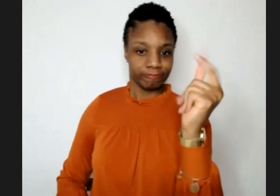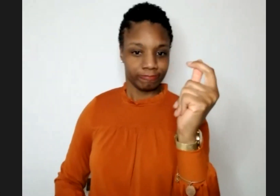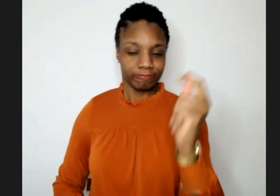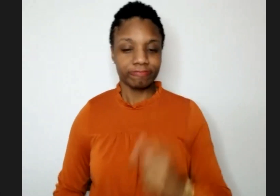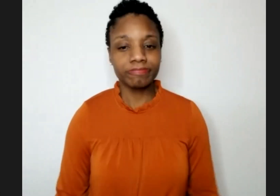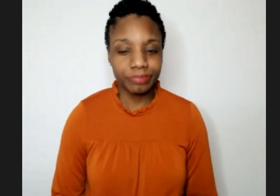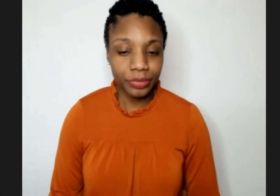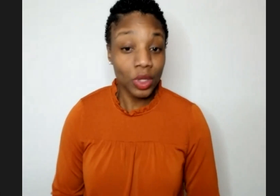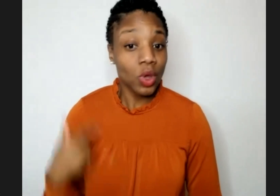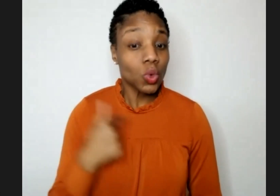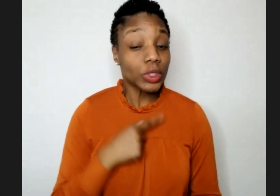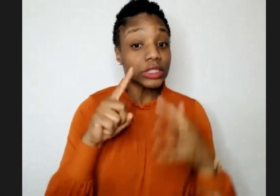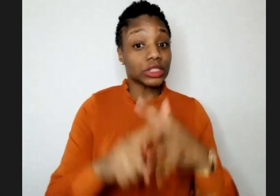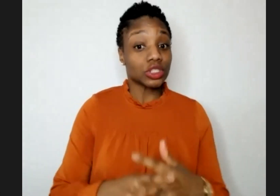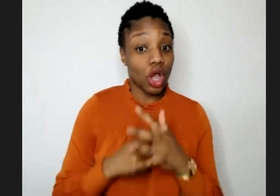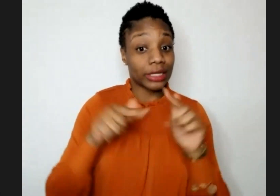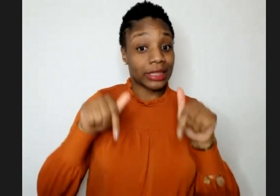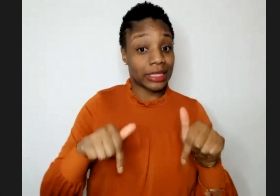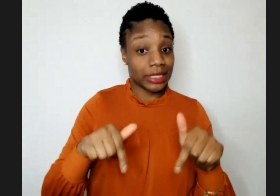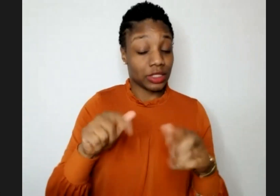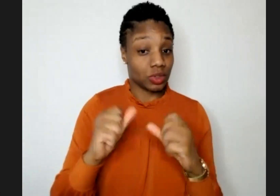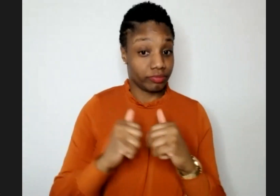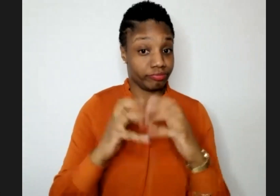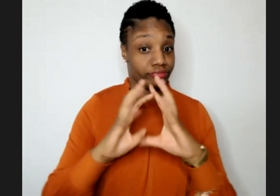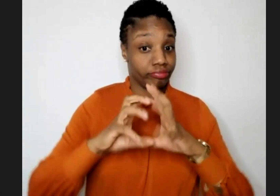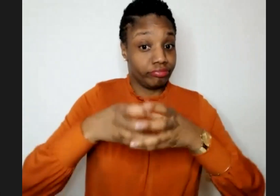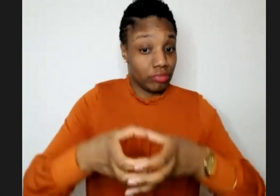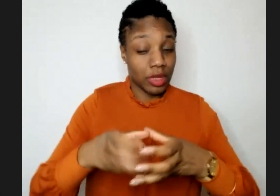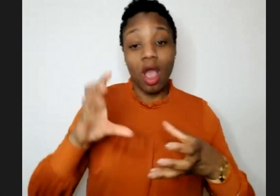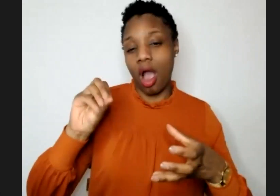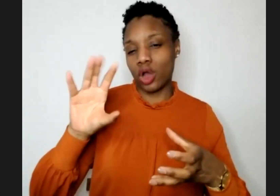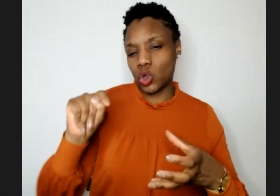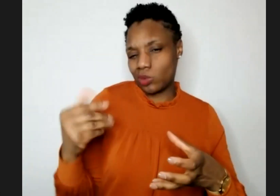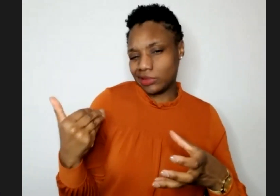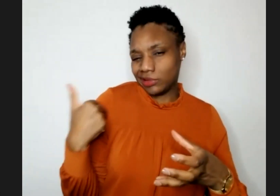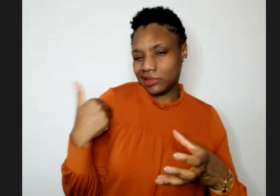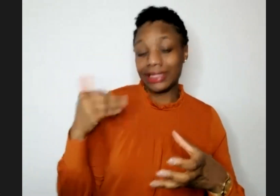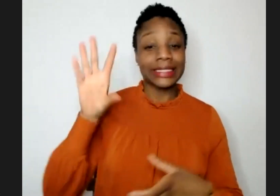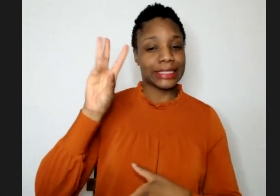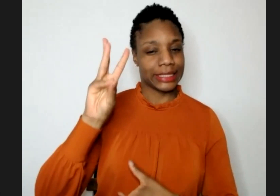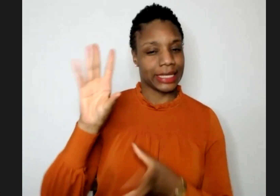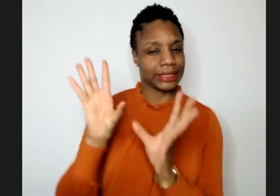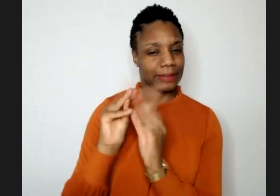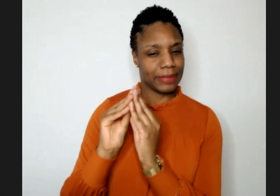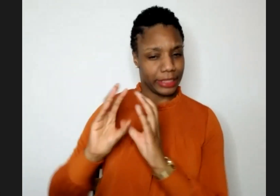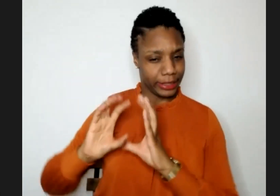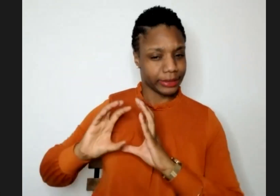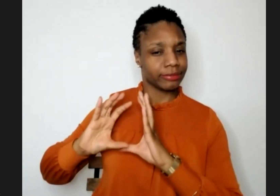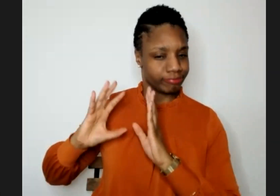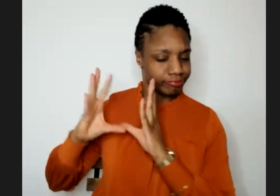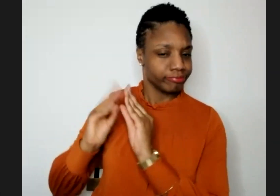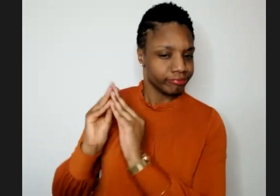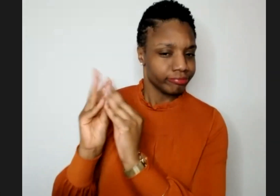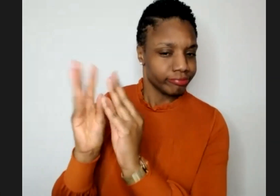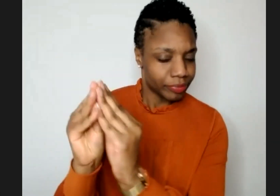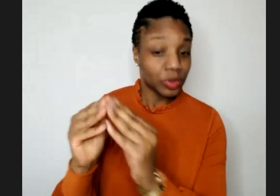our work in October. We've had 6 meetings to date. We've formed working groups to identify